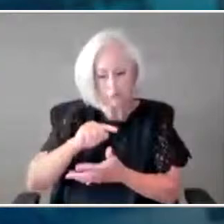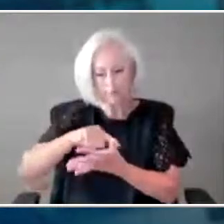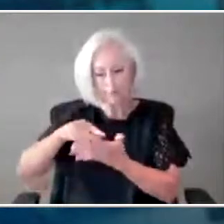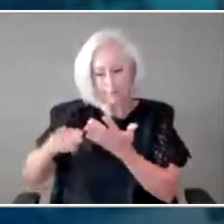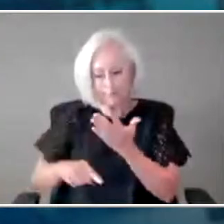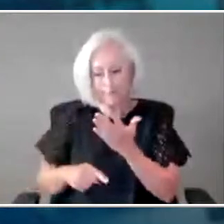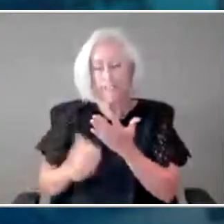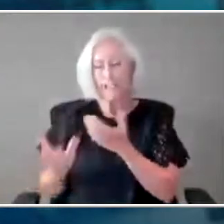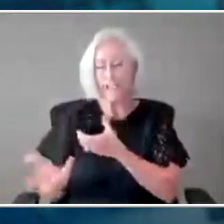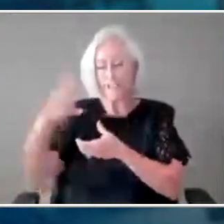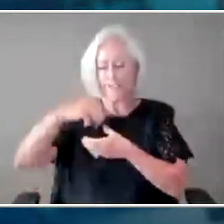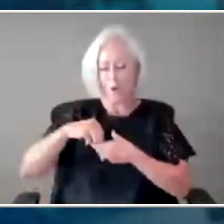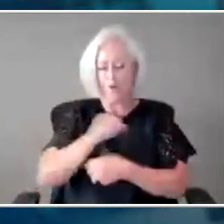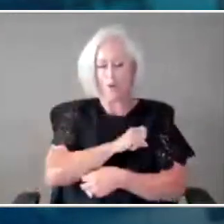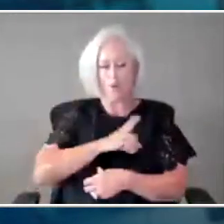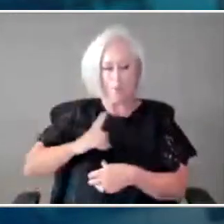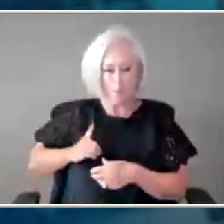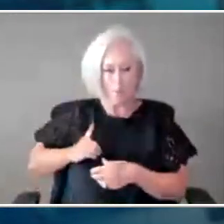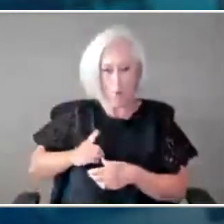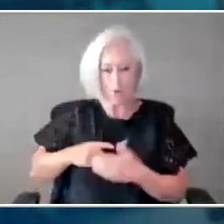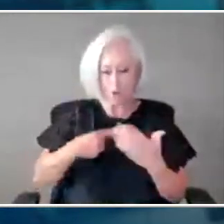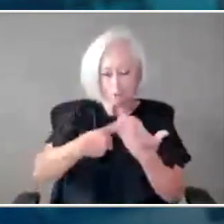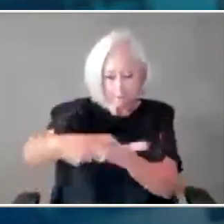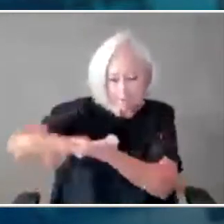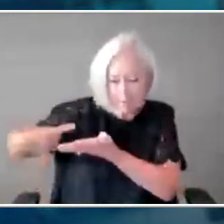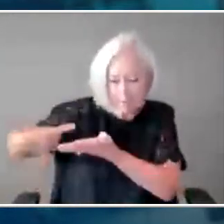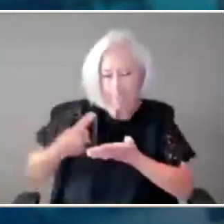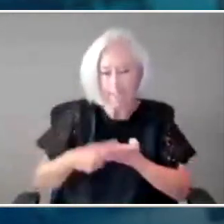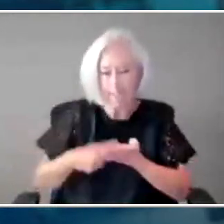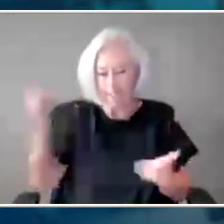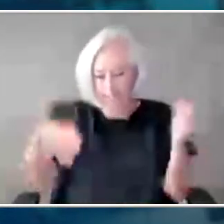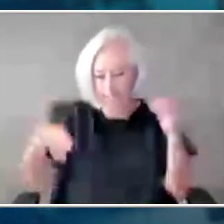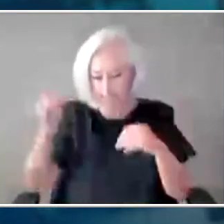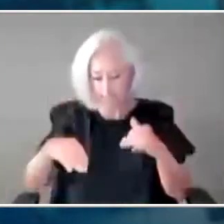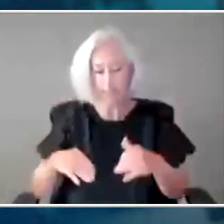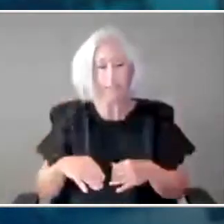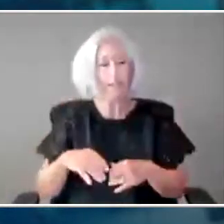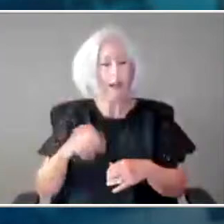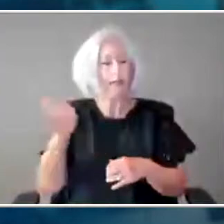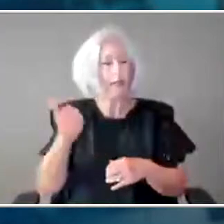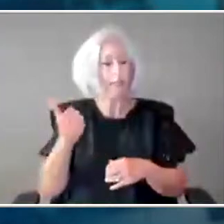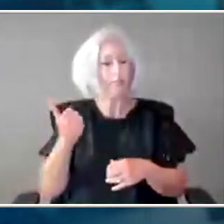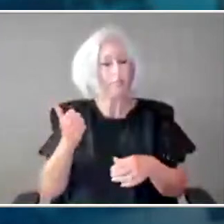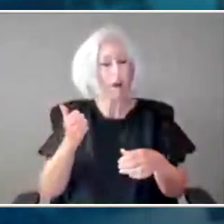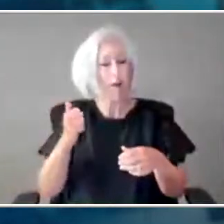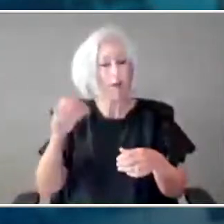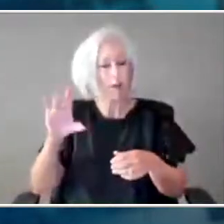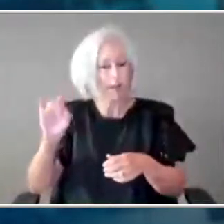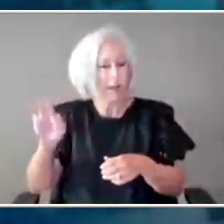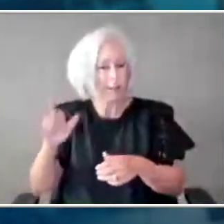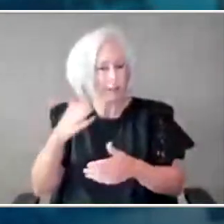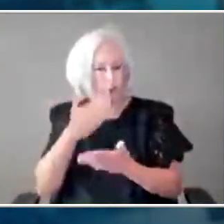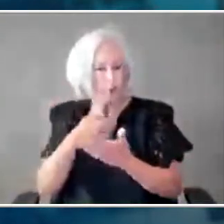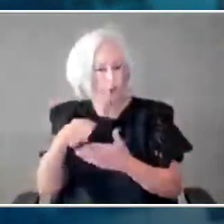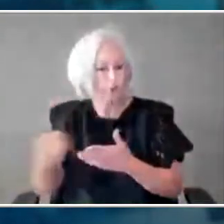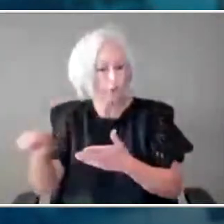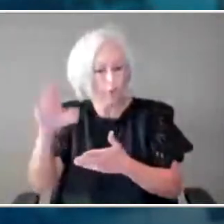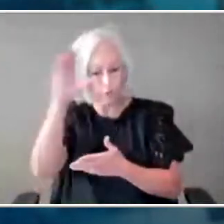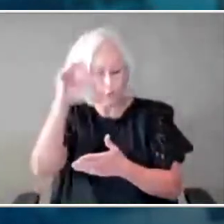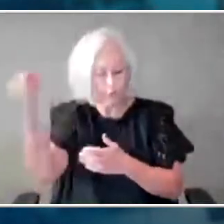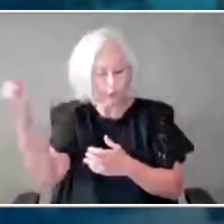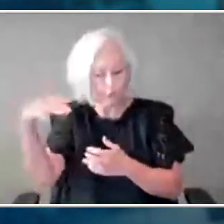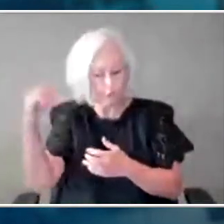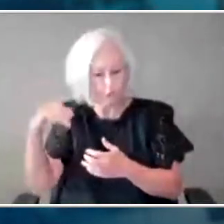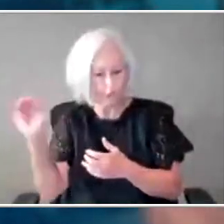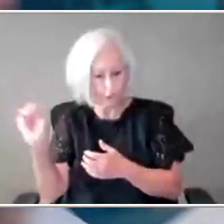on board, for some other gynecologic cancers. And then also our pathologists and our radiologists are at the conference,